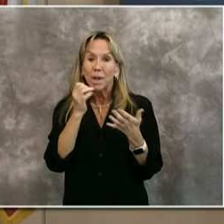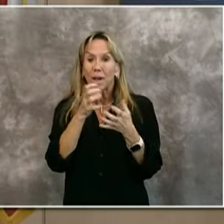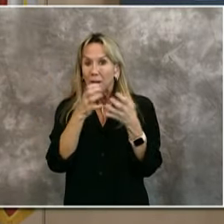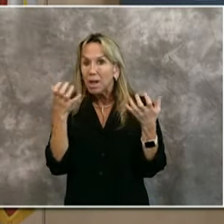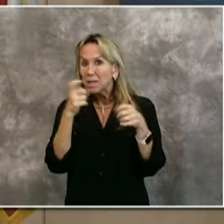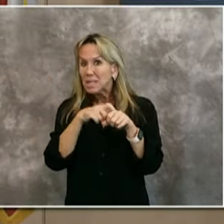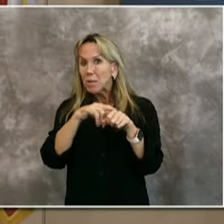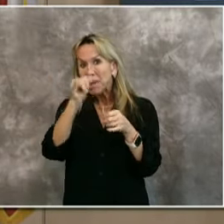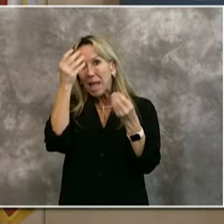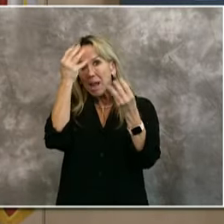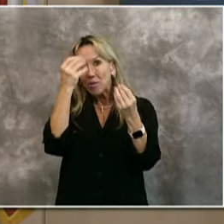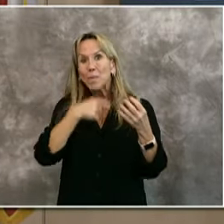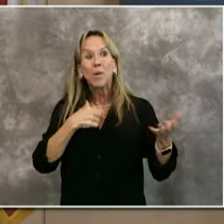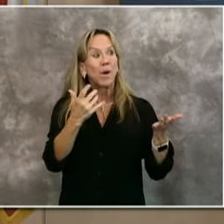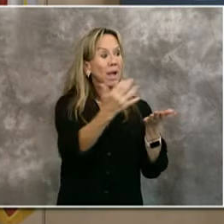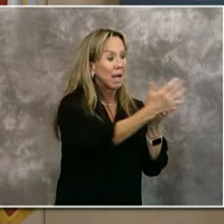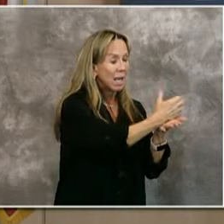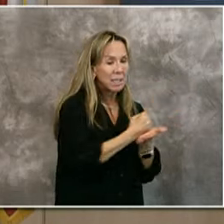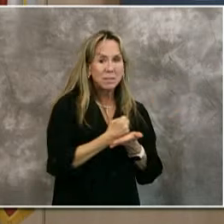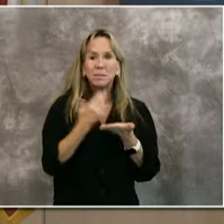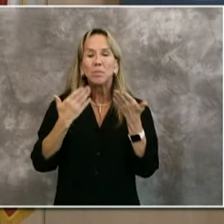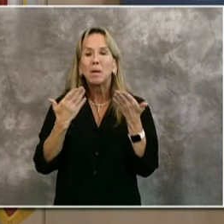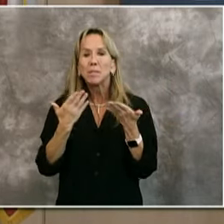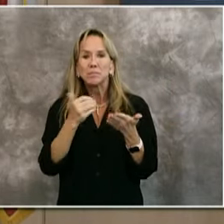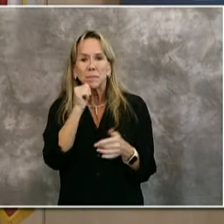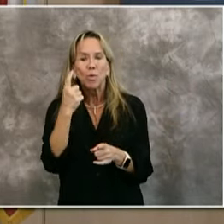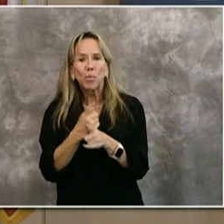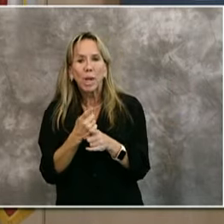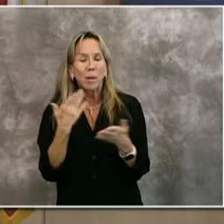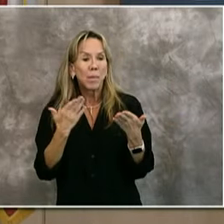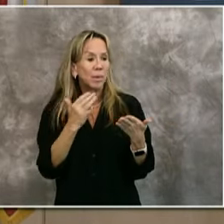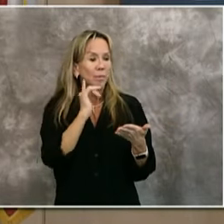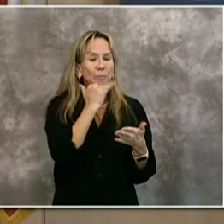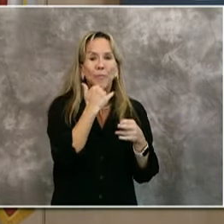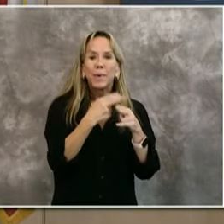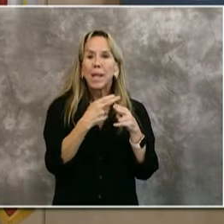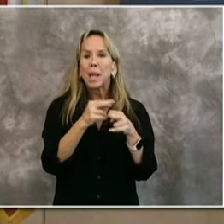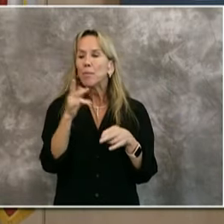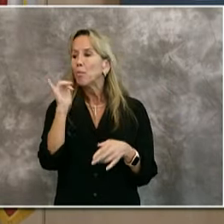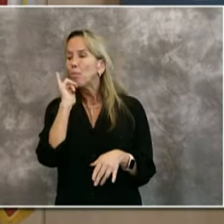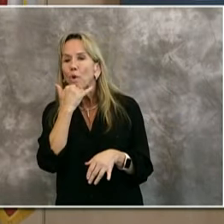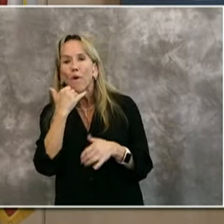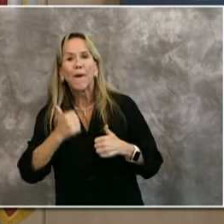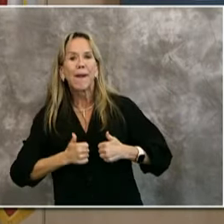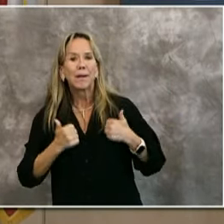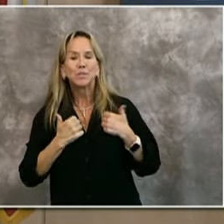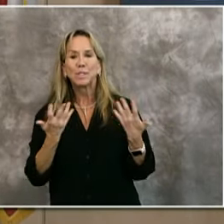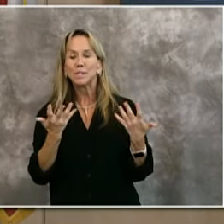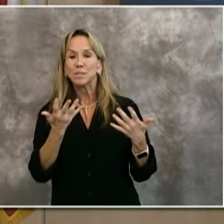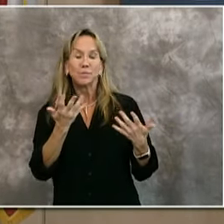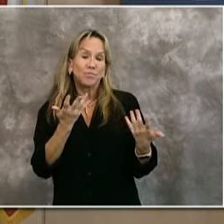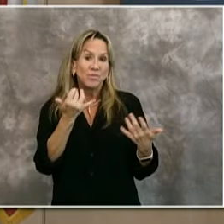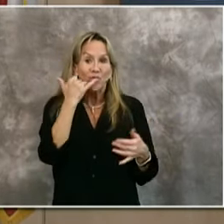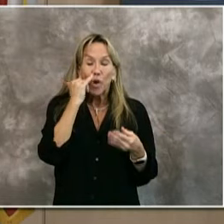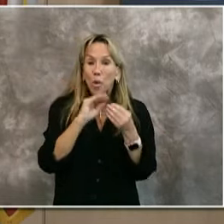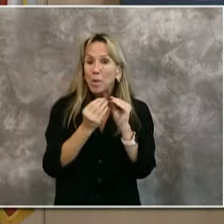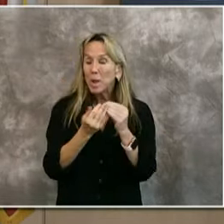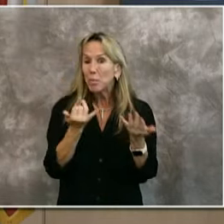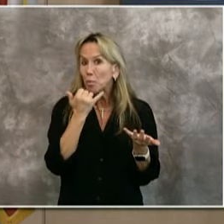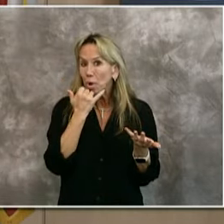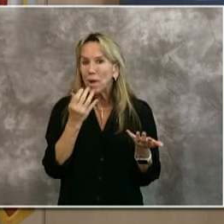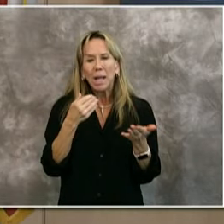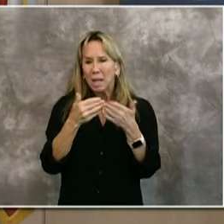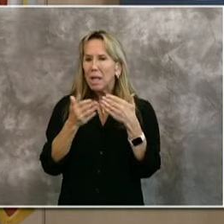get is incorrect. We don't have the right name even, we don't have the right address, the right phone number. Even when a referral source is